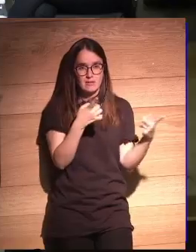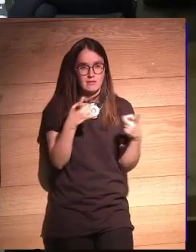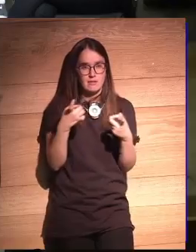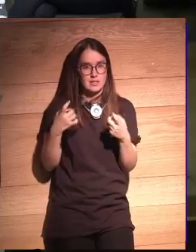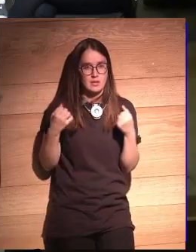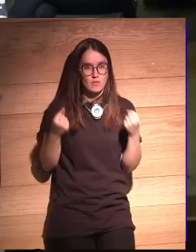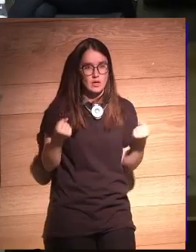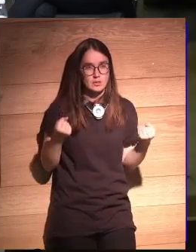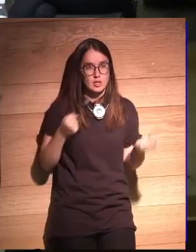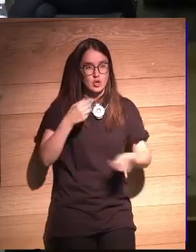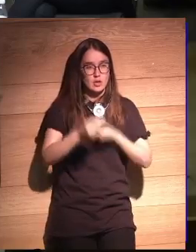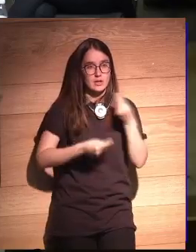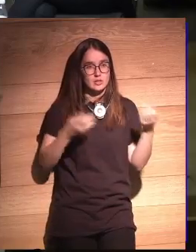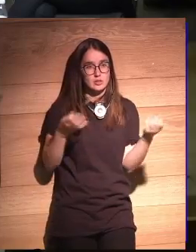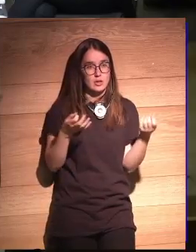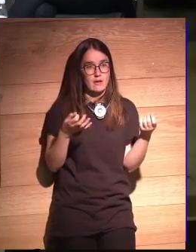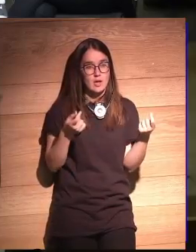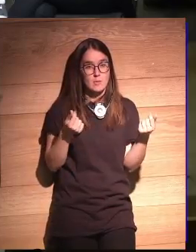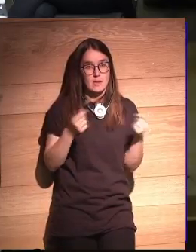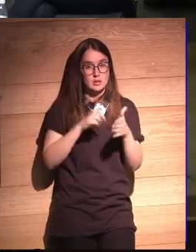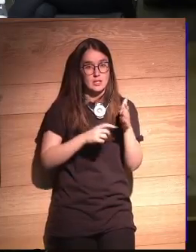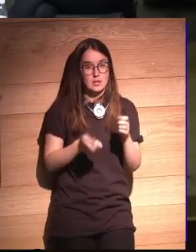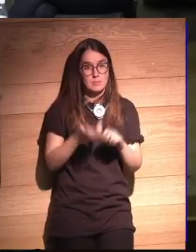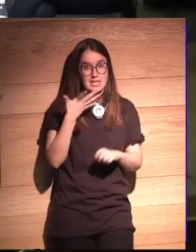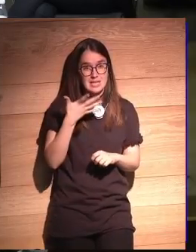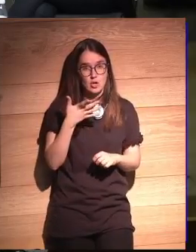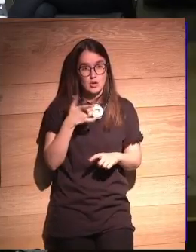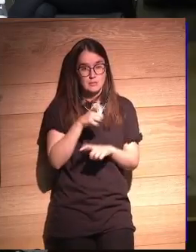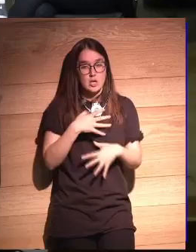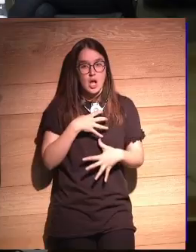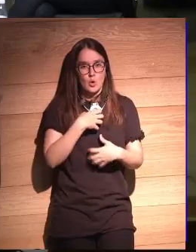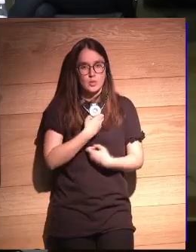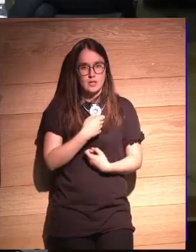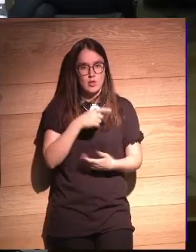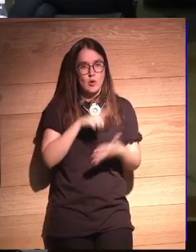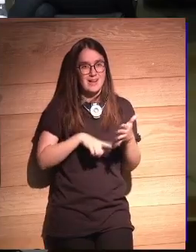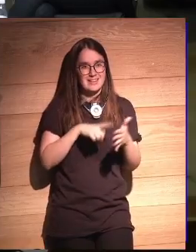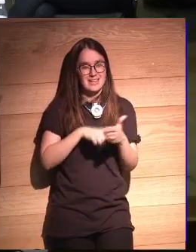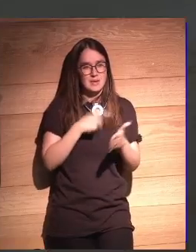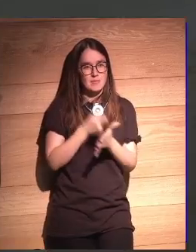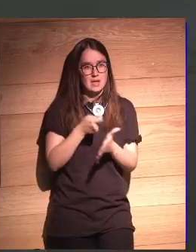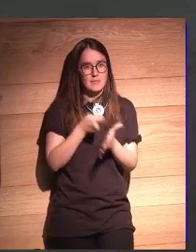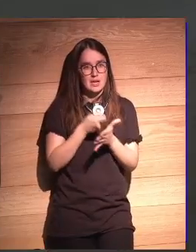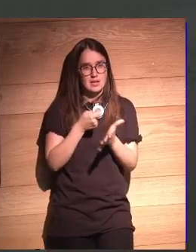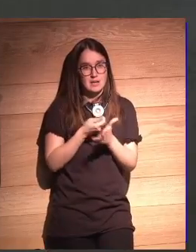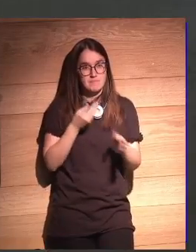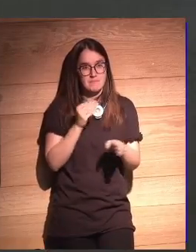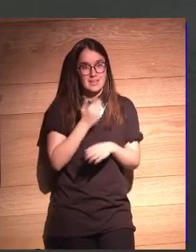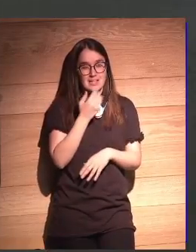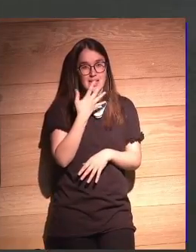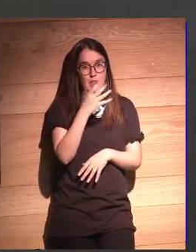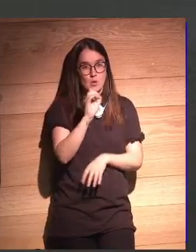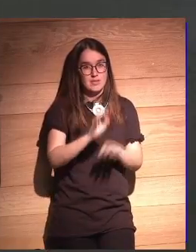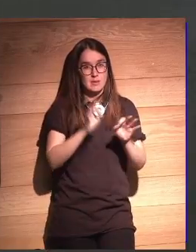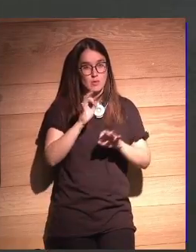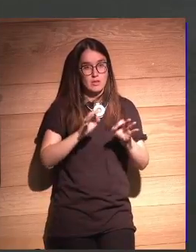Nowadays, people have a great need, and what they have done is raising the renting prices. People are living